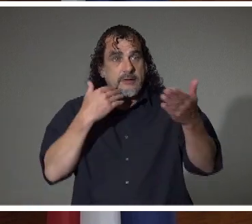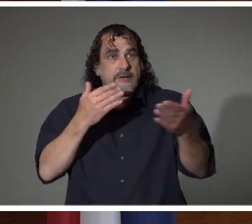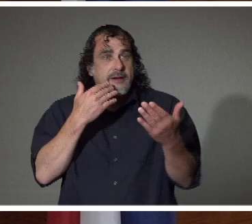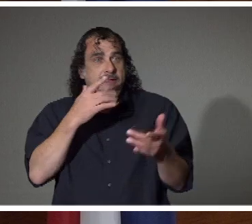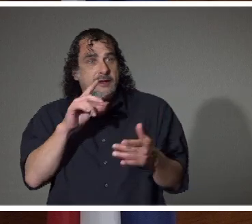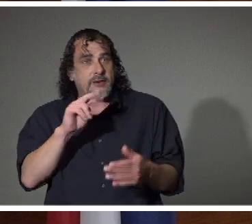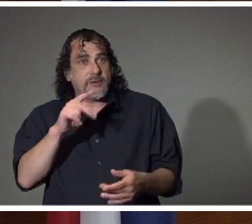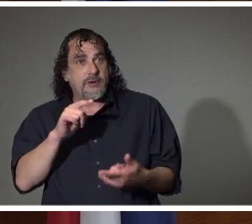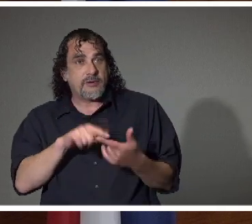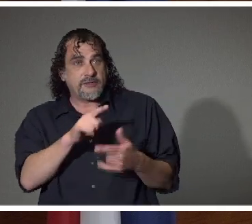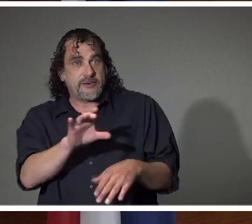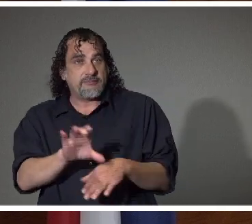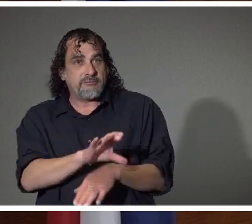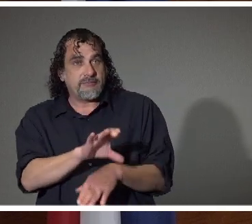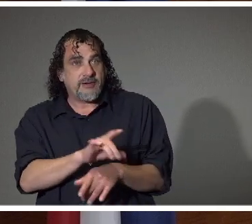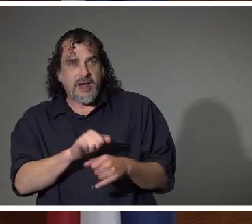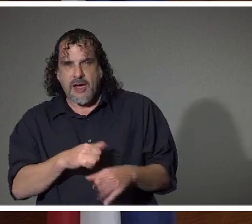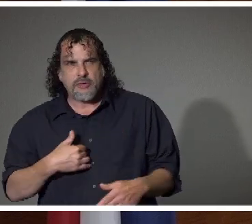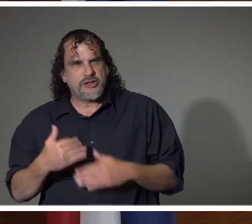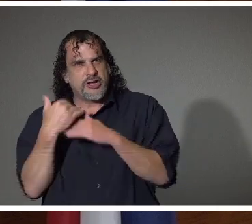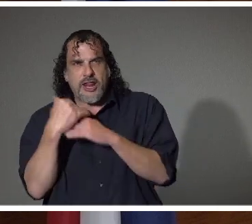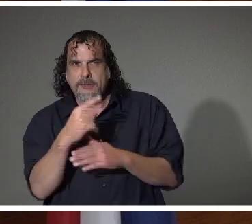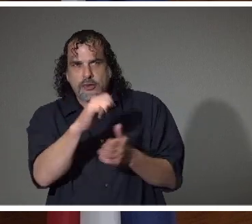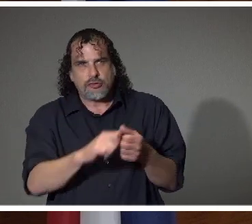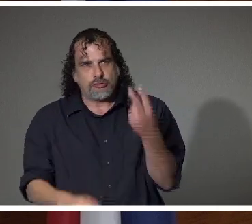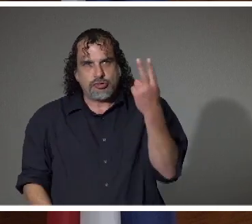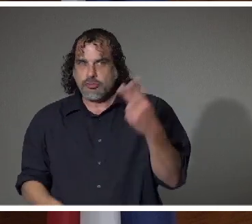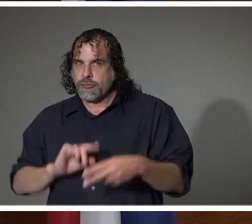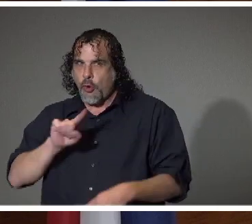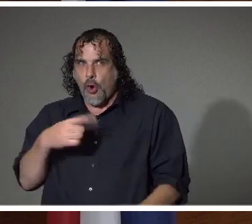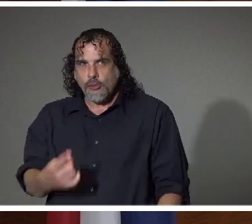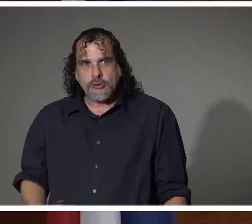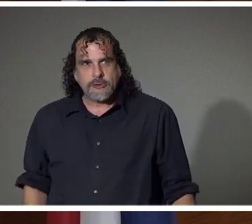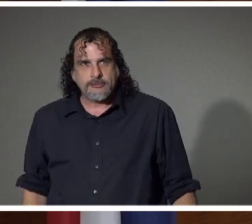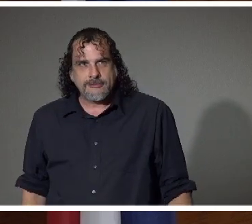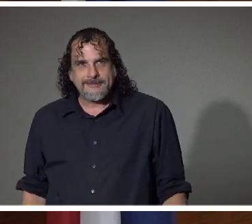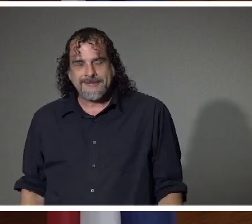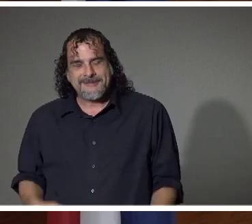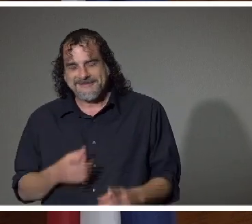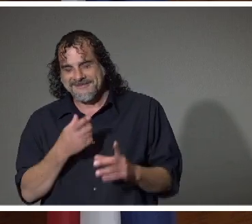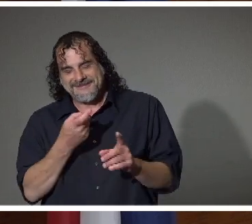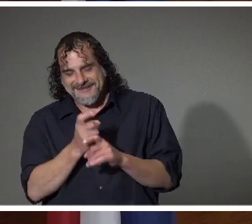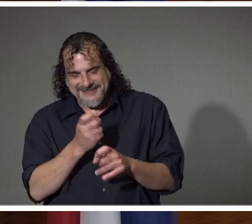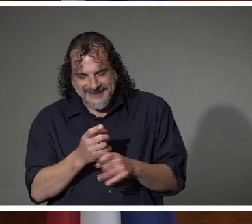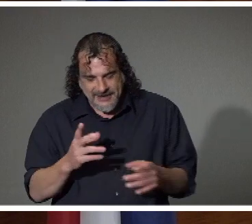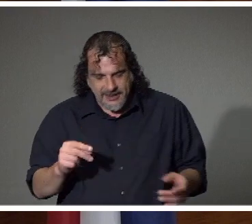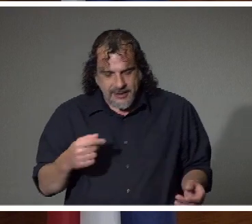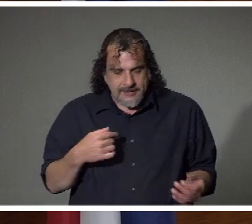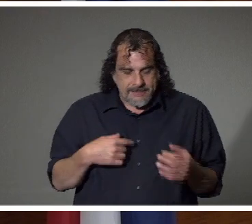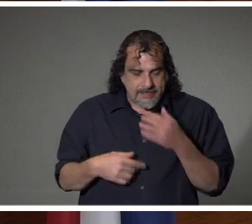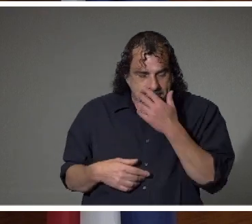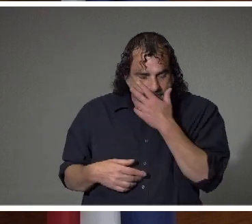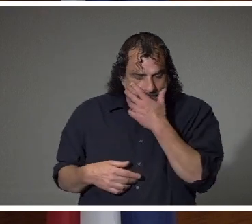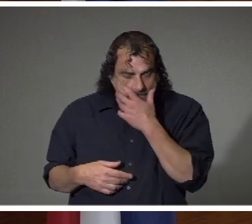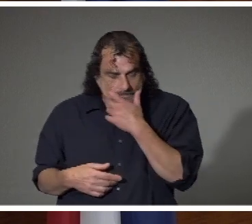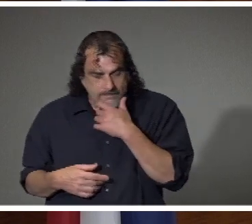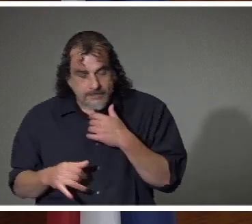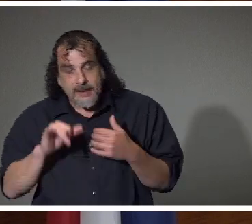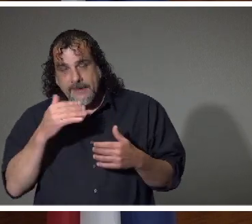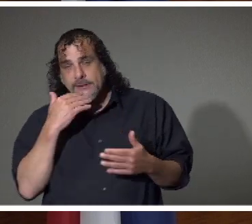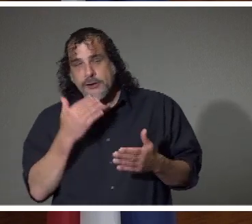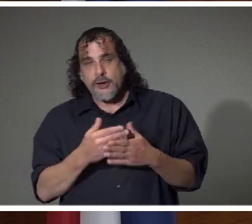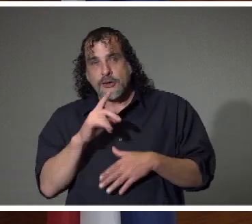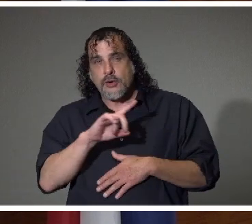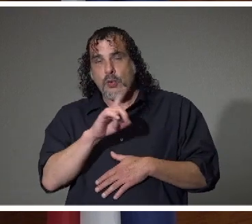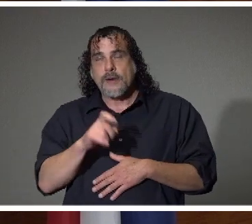she's operating the computer, because I would have limited you to only 2 questions. But no, in all seriousness, it's a great question.